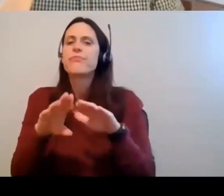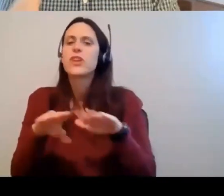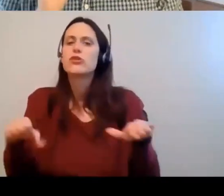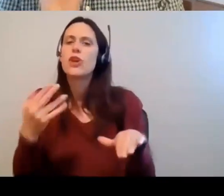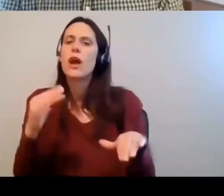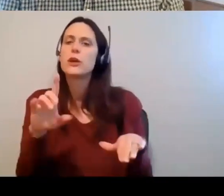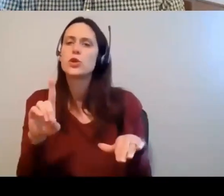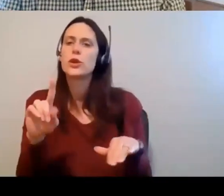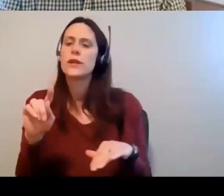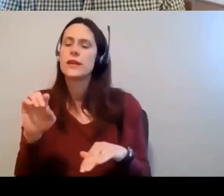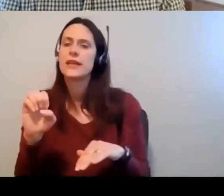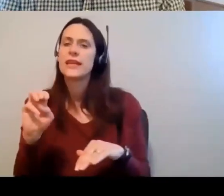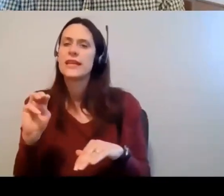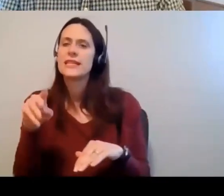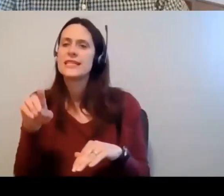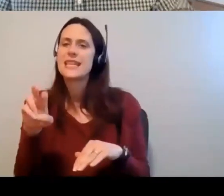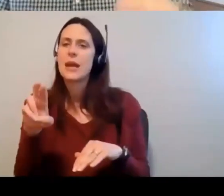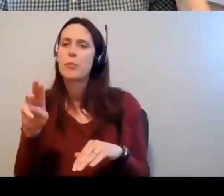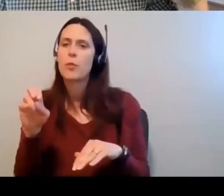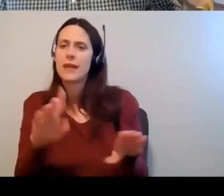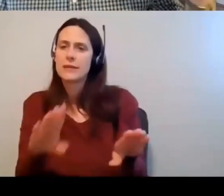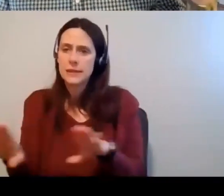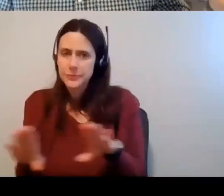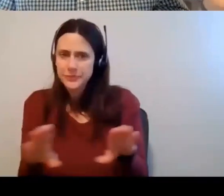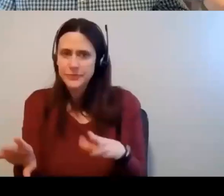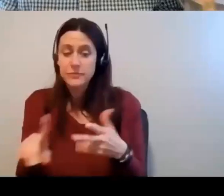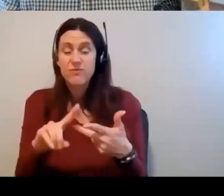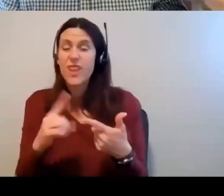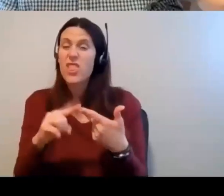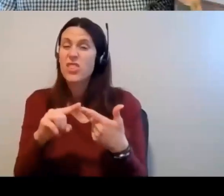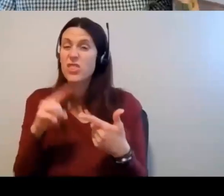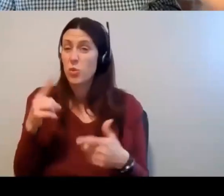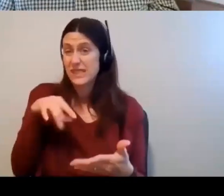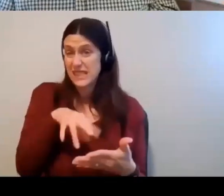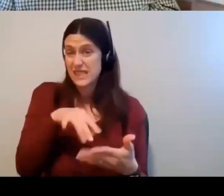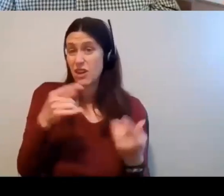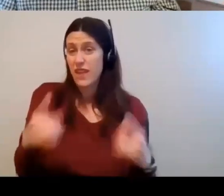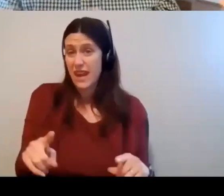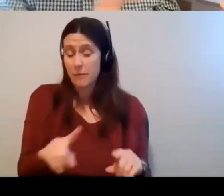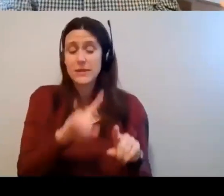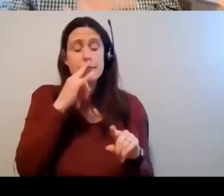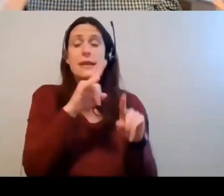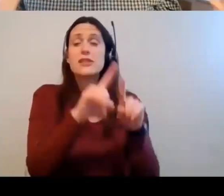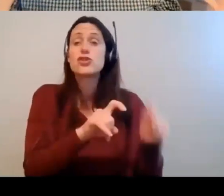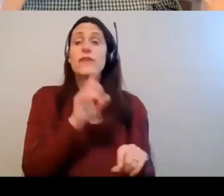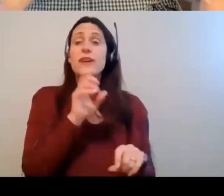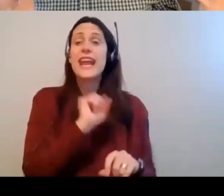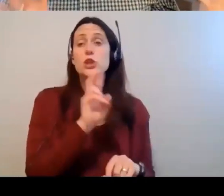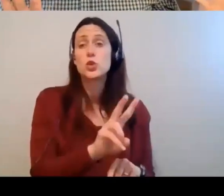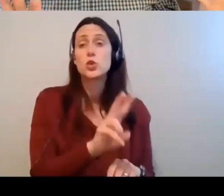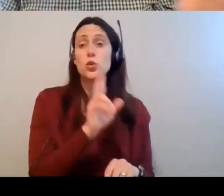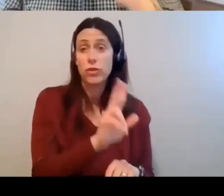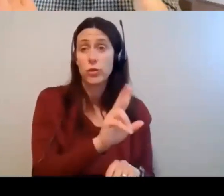quick. There was a longitudinal study that was done, kids that were surveyed at age 2 and 3, and then they were surveyed at